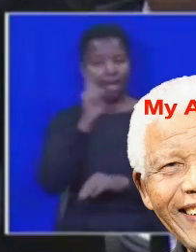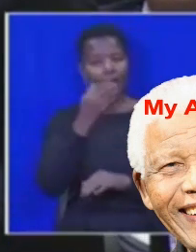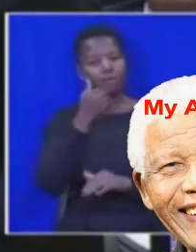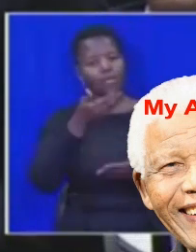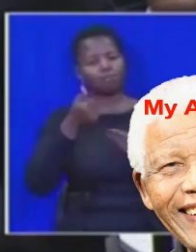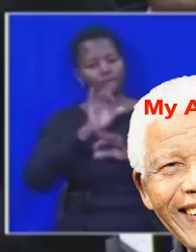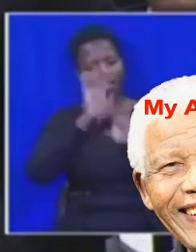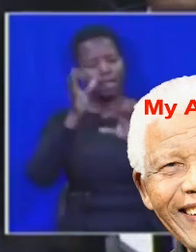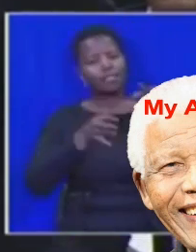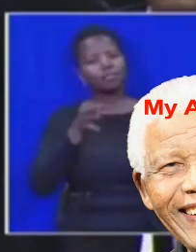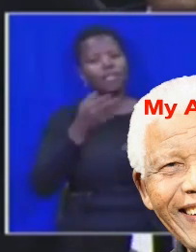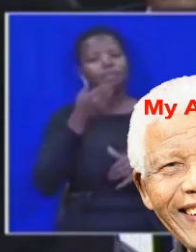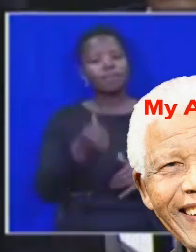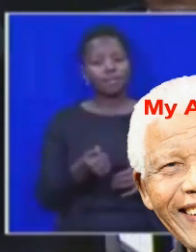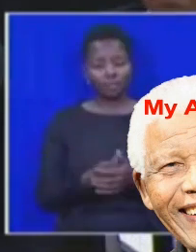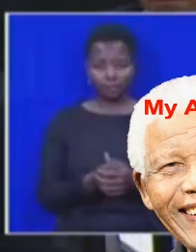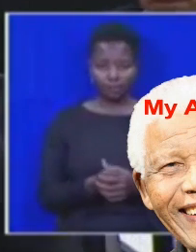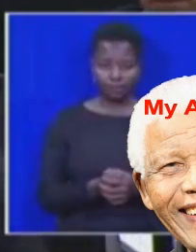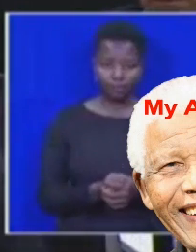please clarify that statement, please?